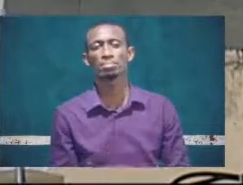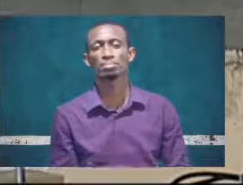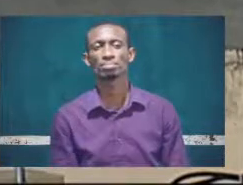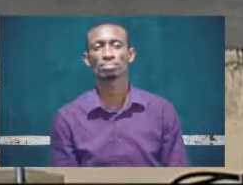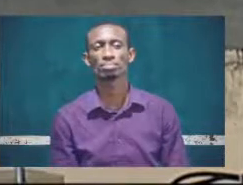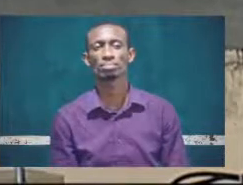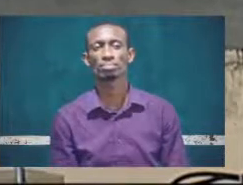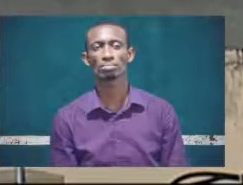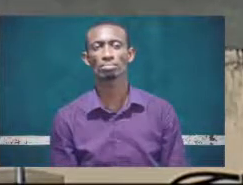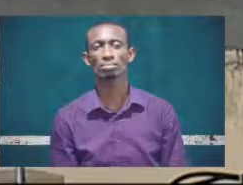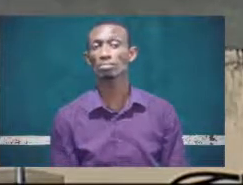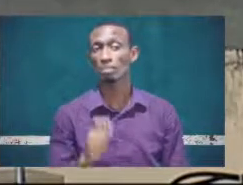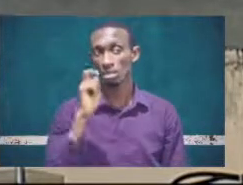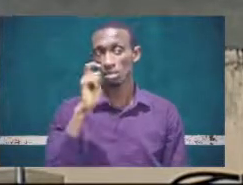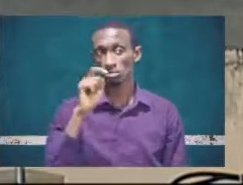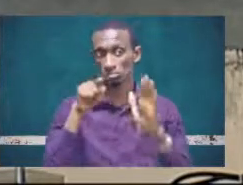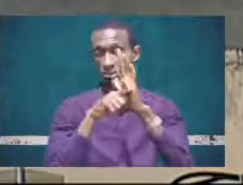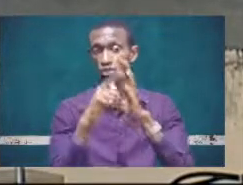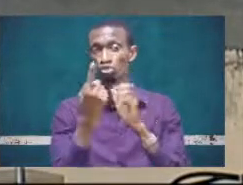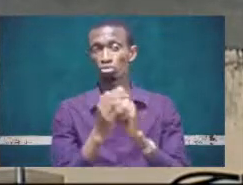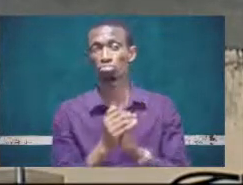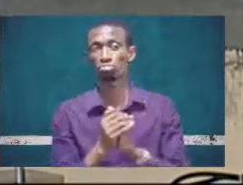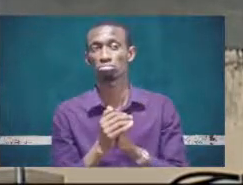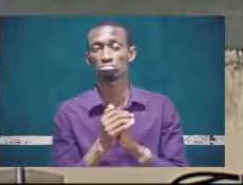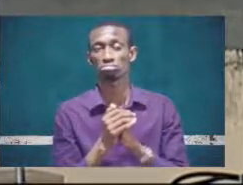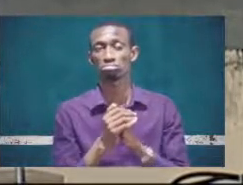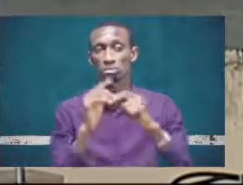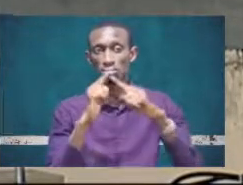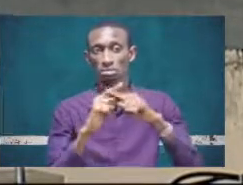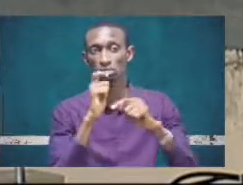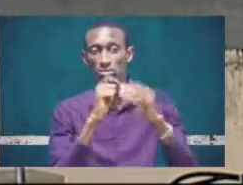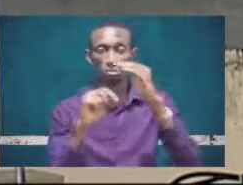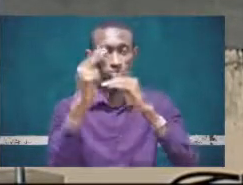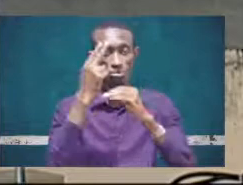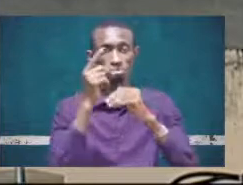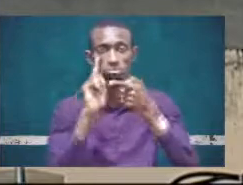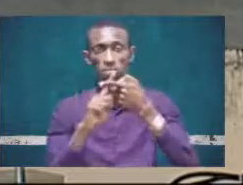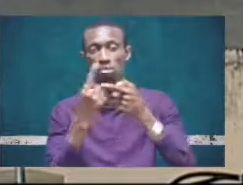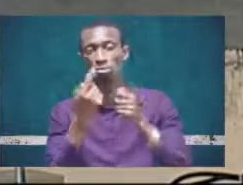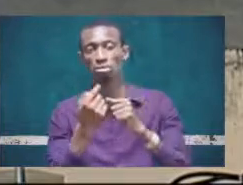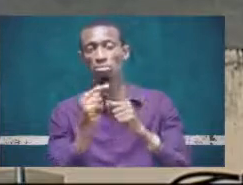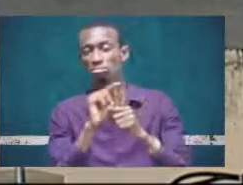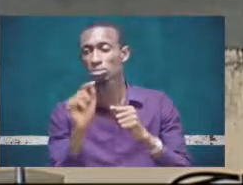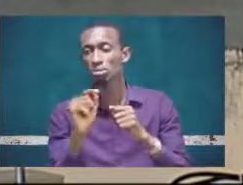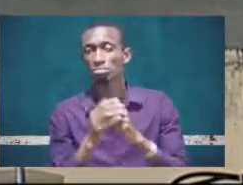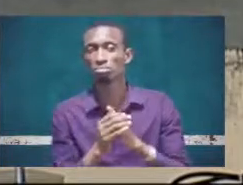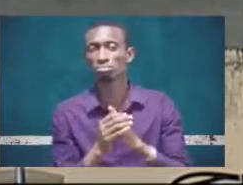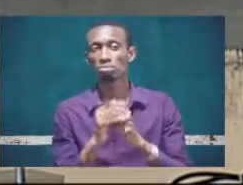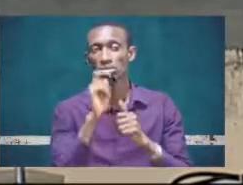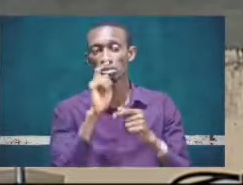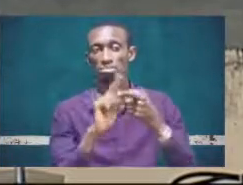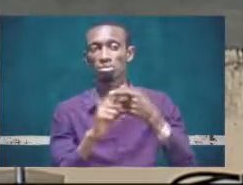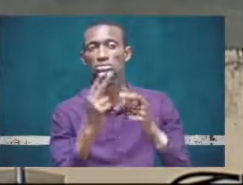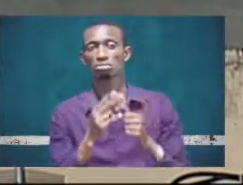have x minus 1 times x squared plus 1 divided by x plus